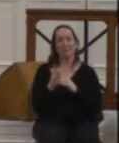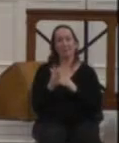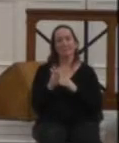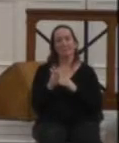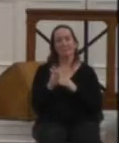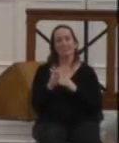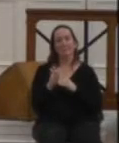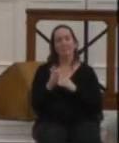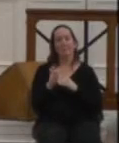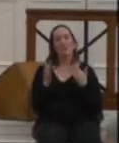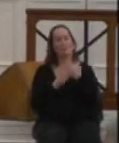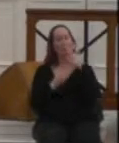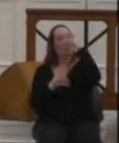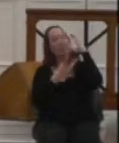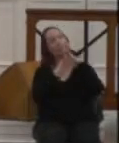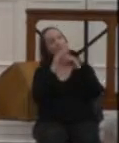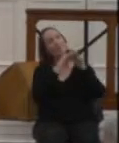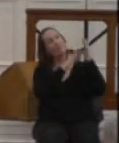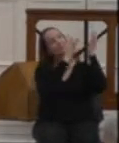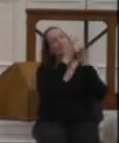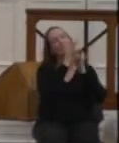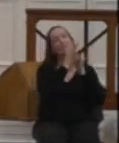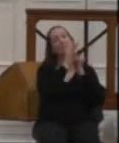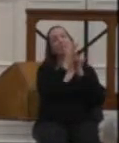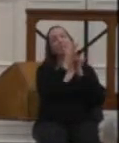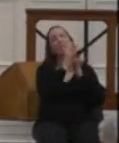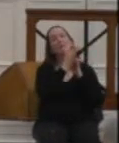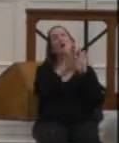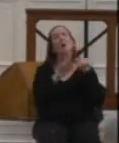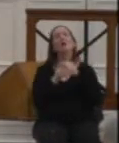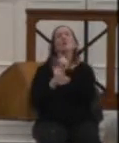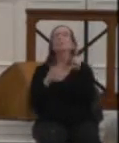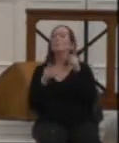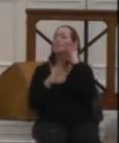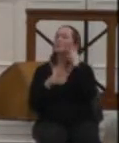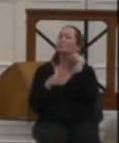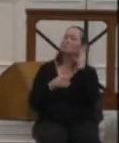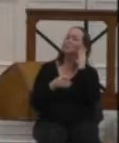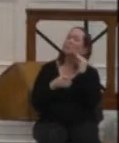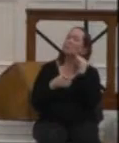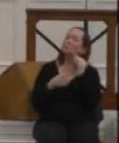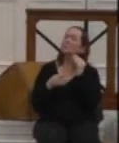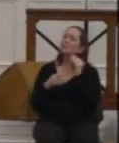Each and every one of you have experienced the life God has given you in the flesh with a soul.